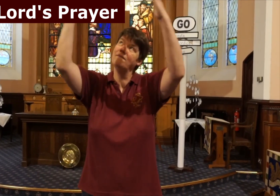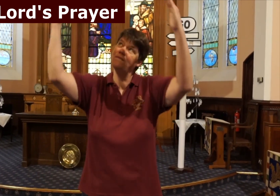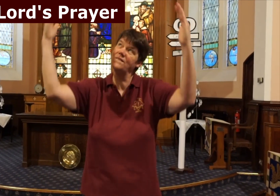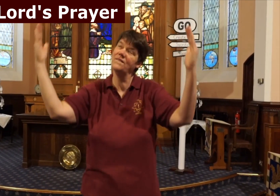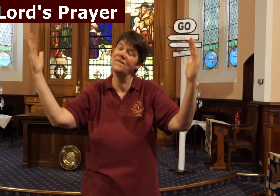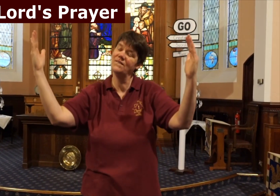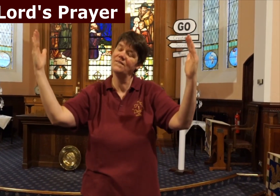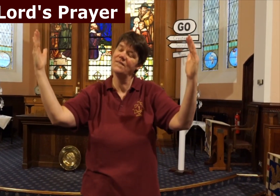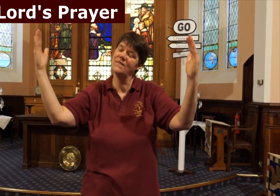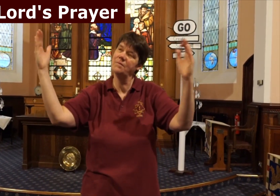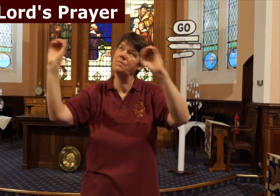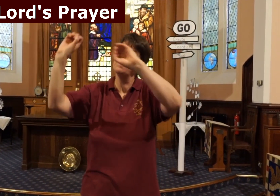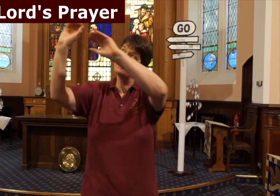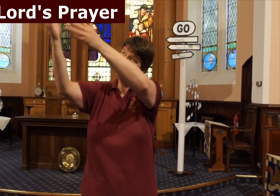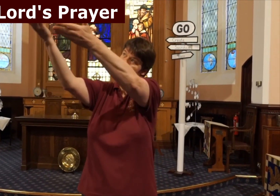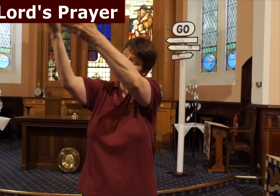heaven.